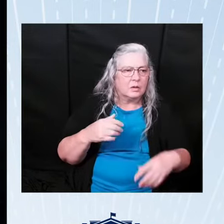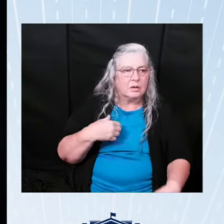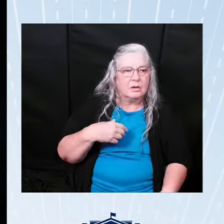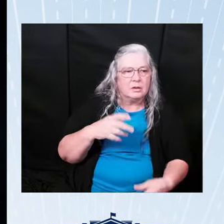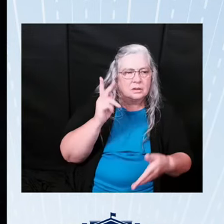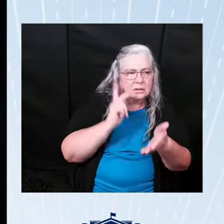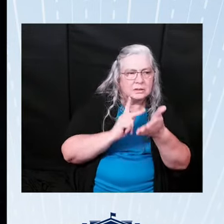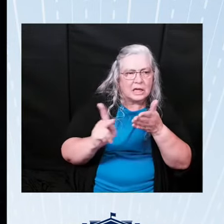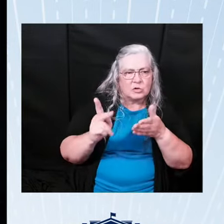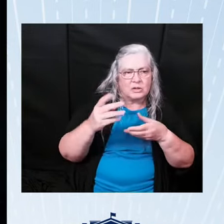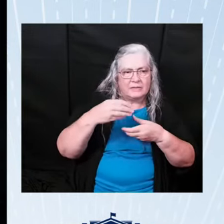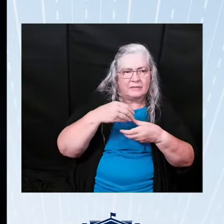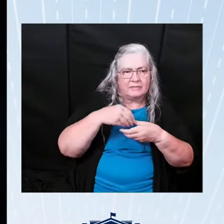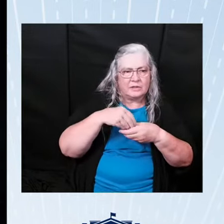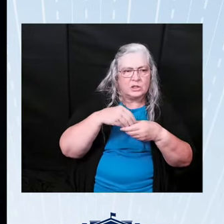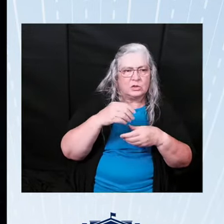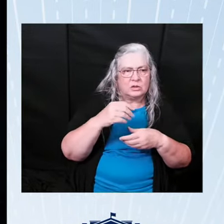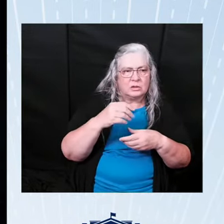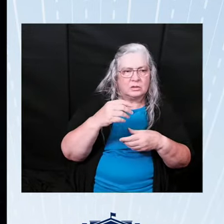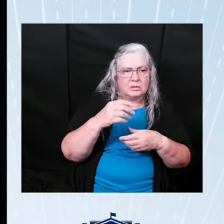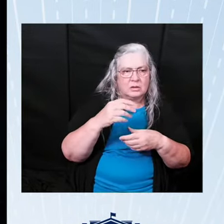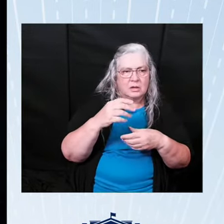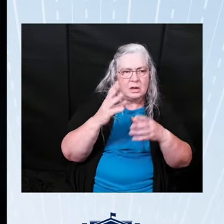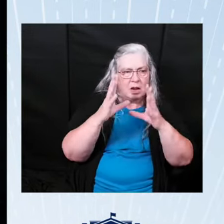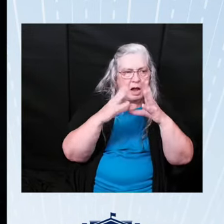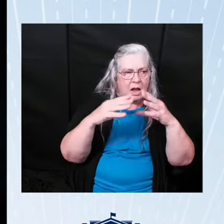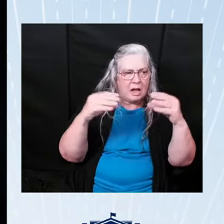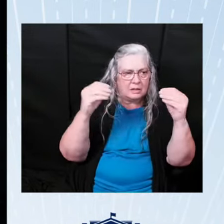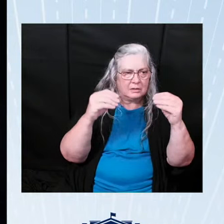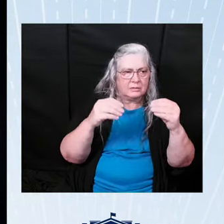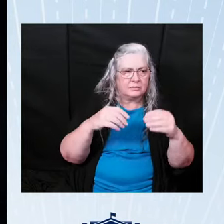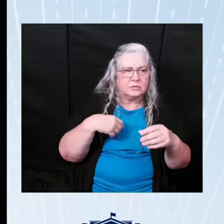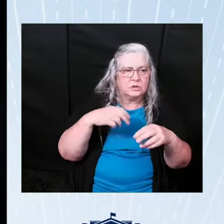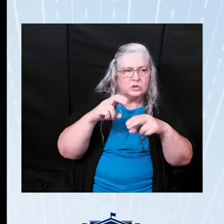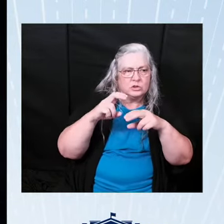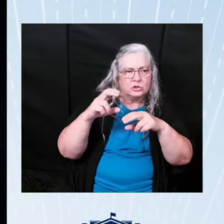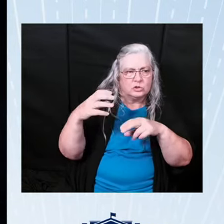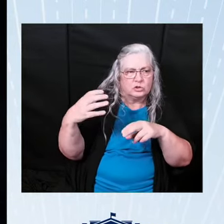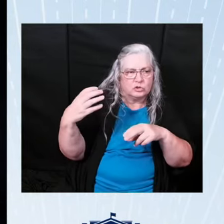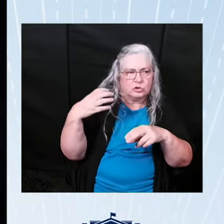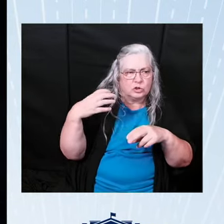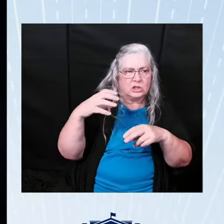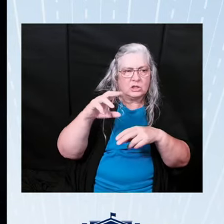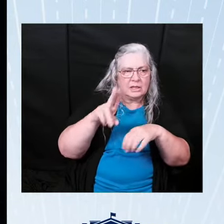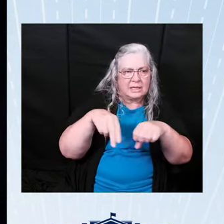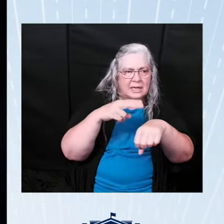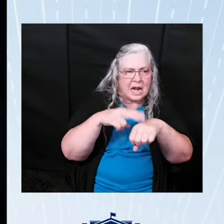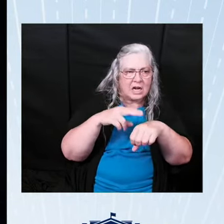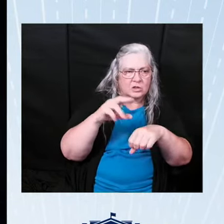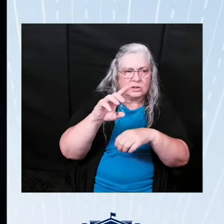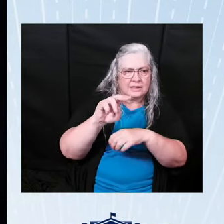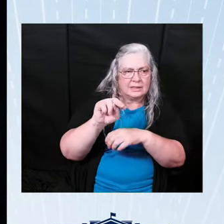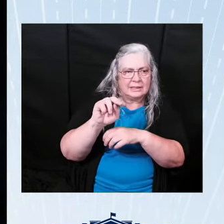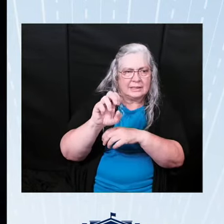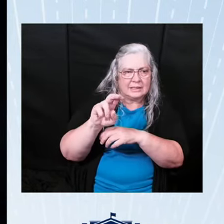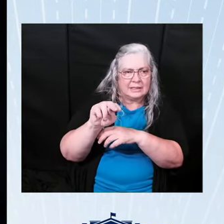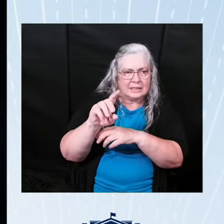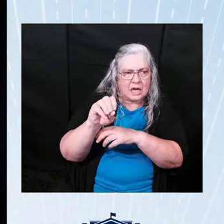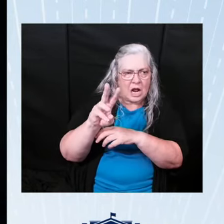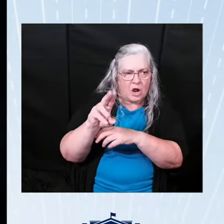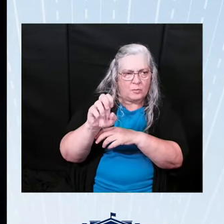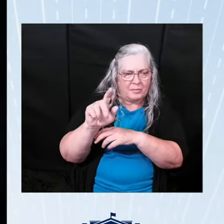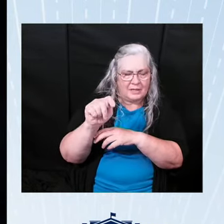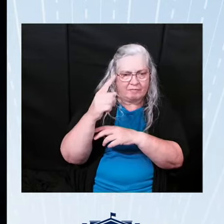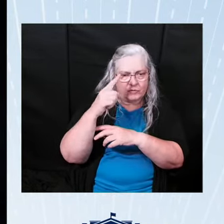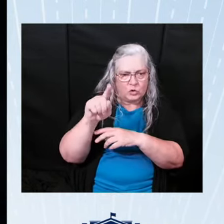Advisor Liz Sherwood-Randall, who are each going to spotlight an impactful community-driven project that's being carried out in partnership with